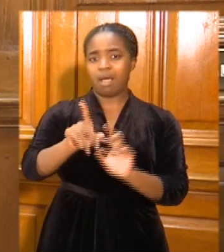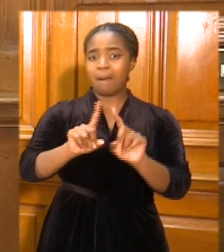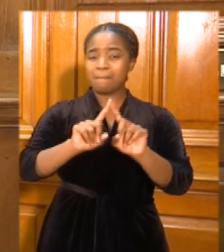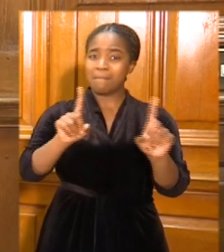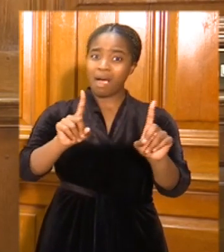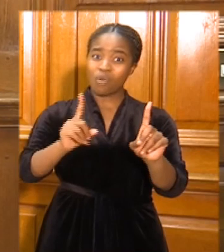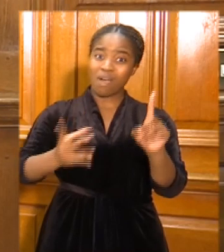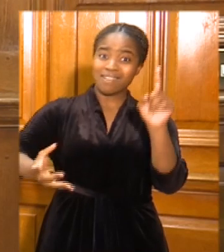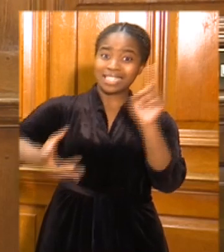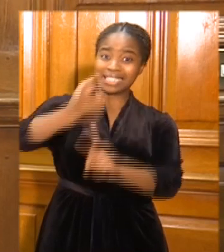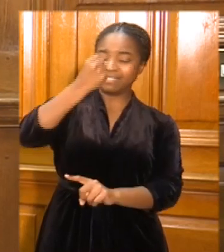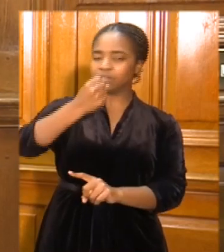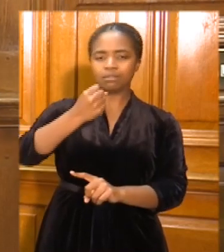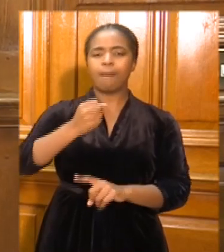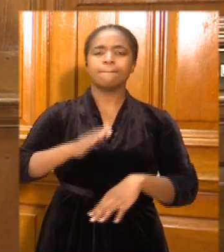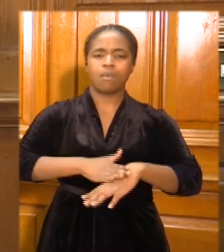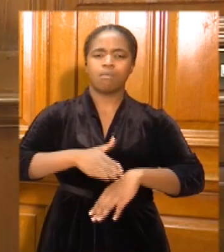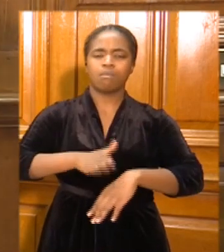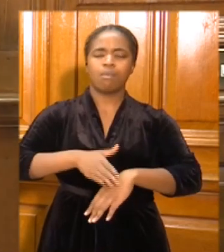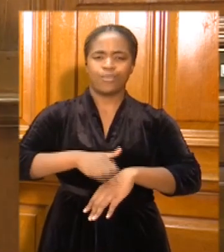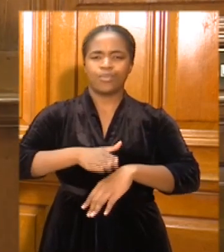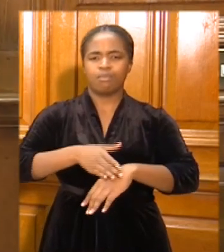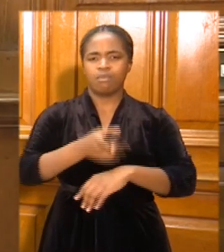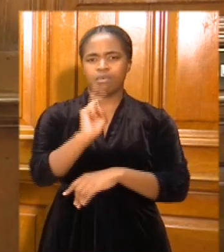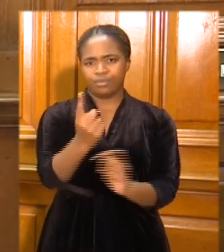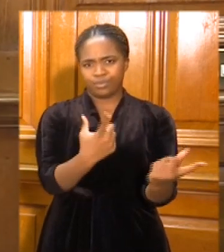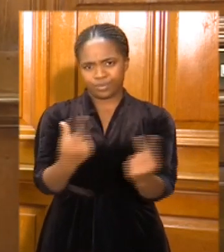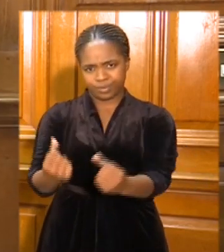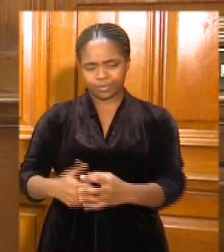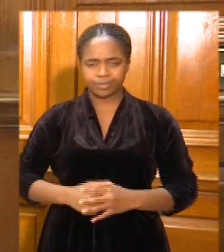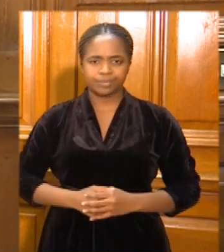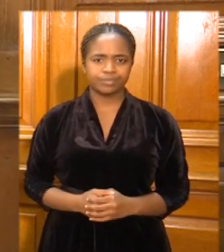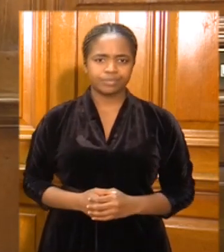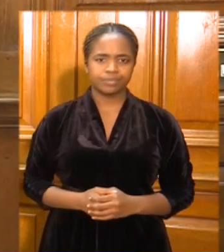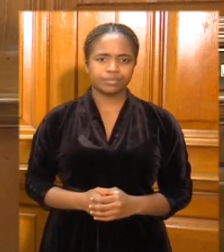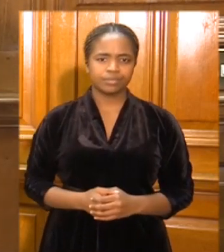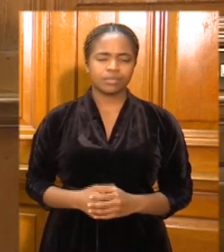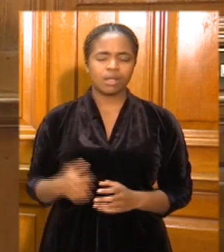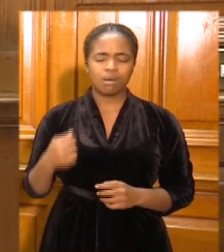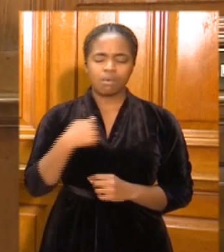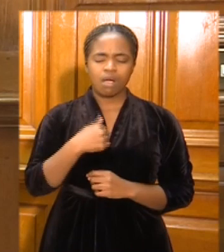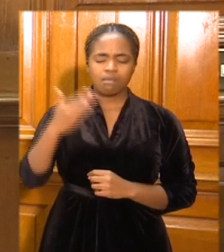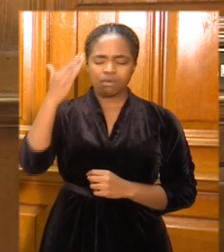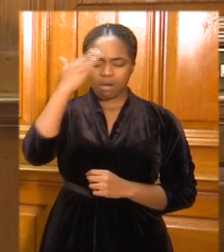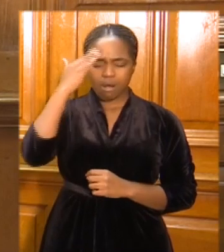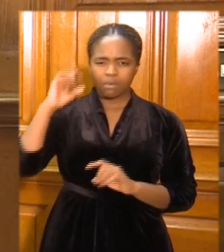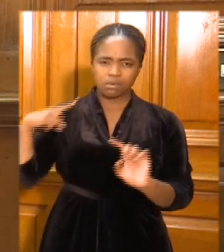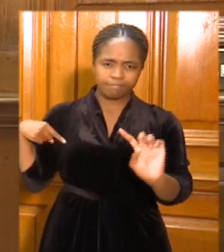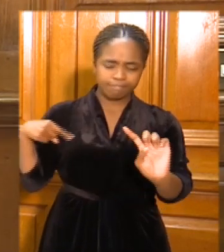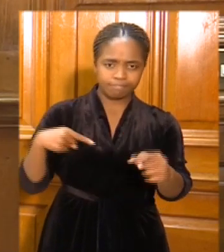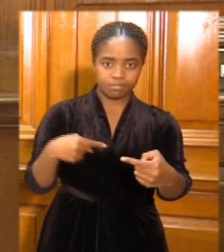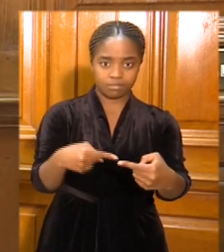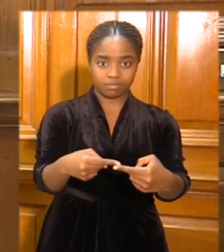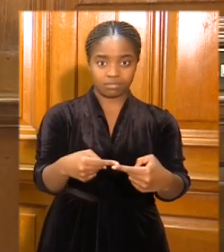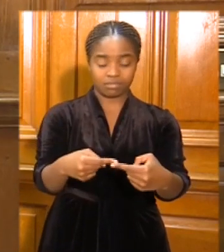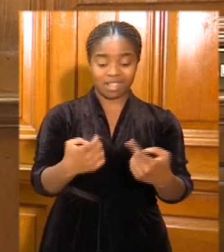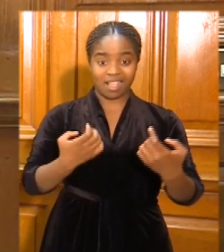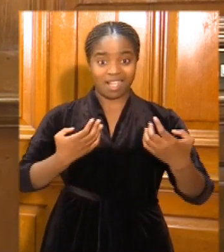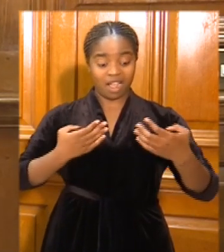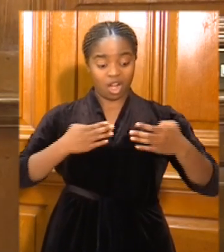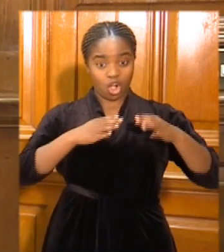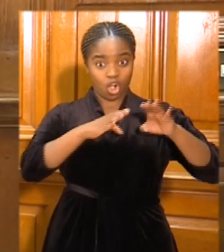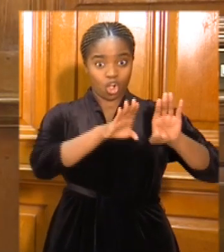much more that we still need to do. We have known all along that the lockdown would